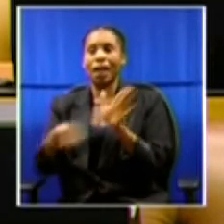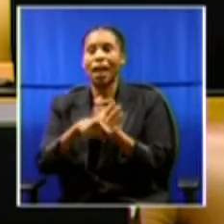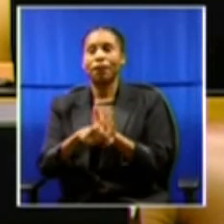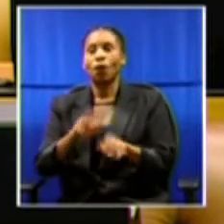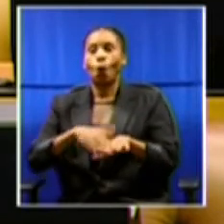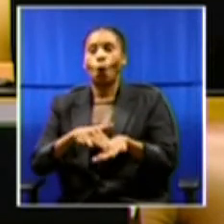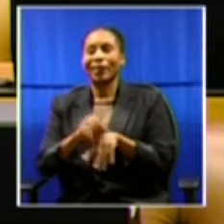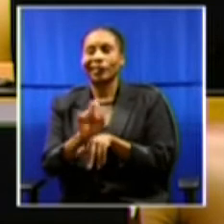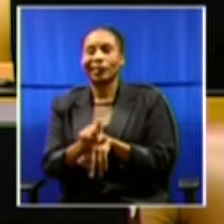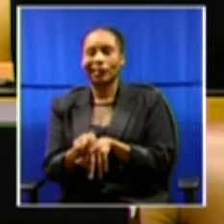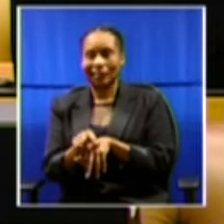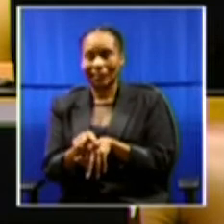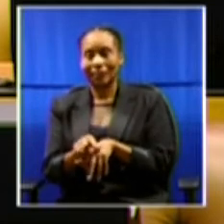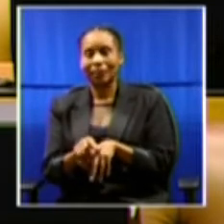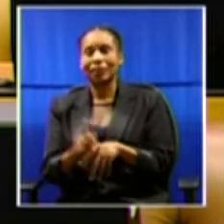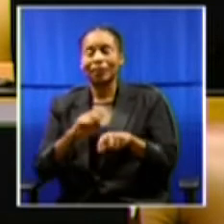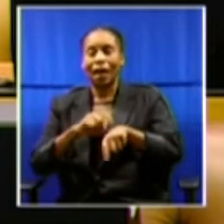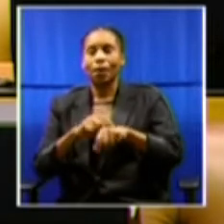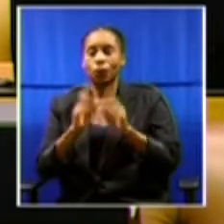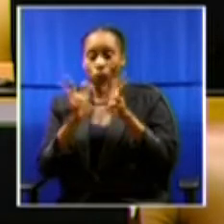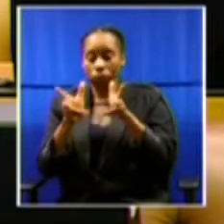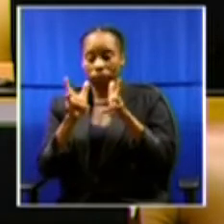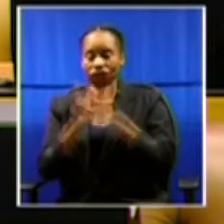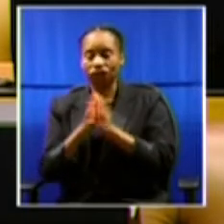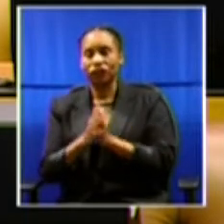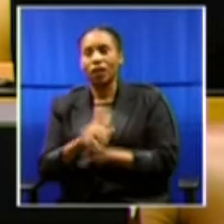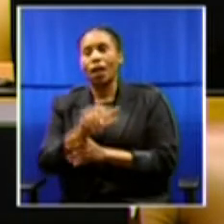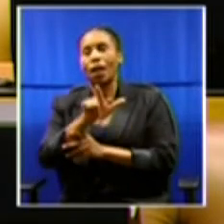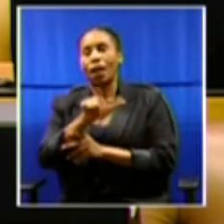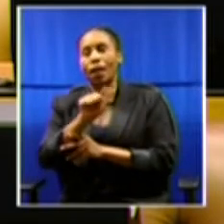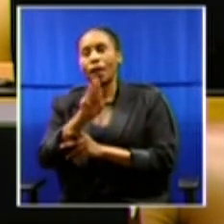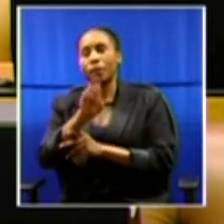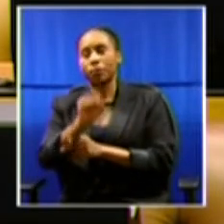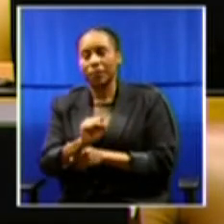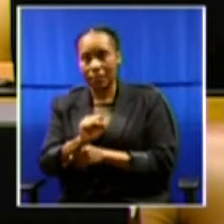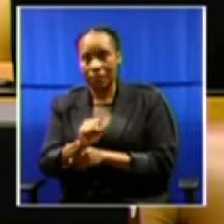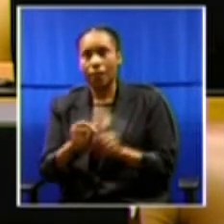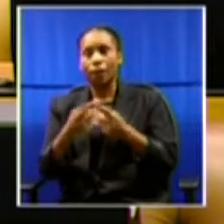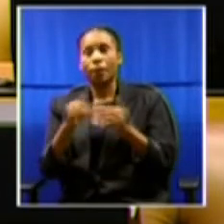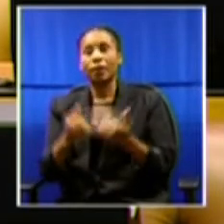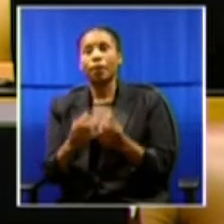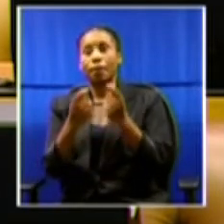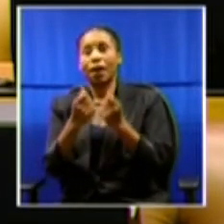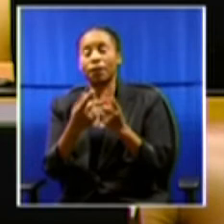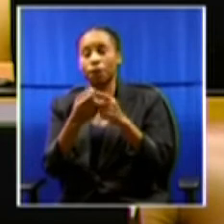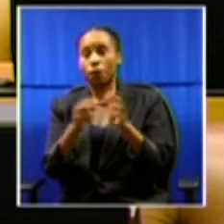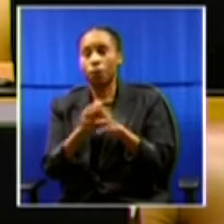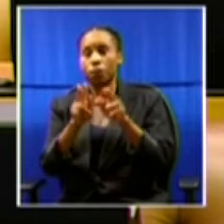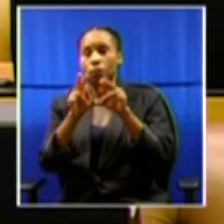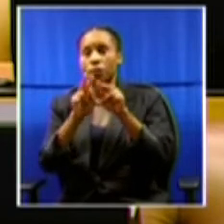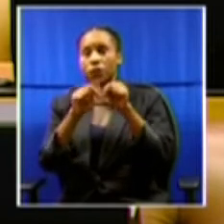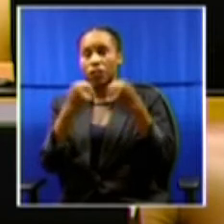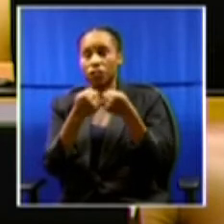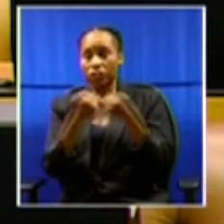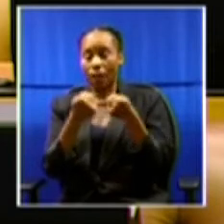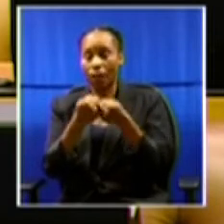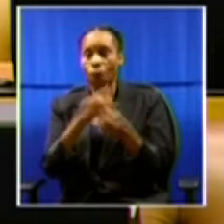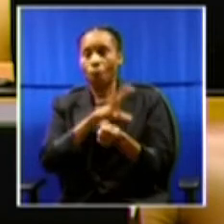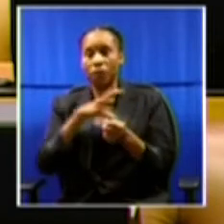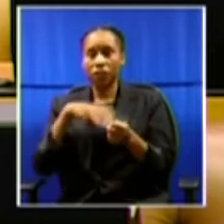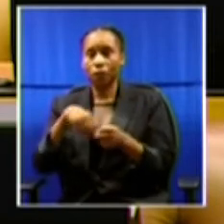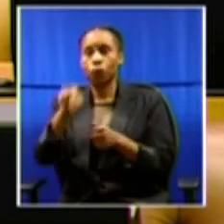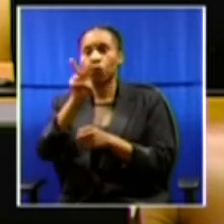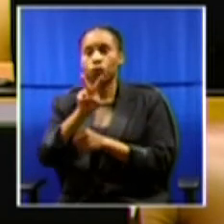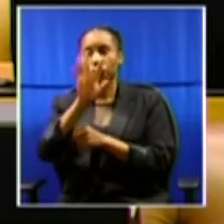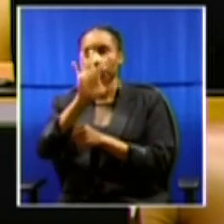comes to these science laboratories, but the money by the National Commission of 250 million has been